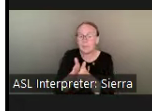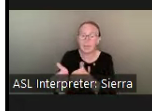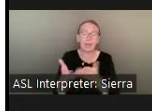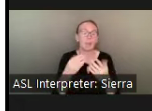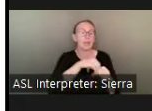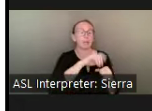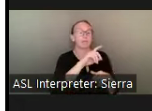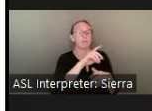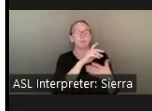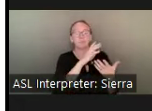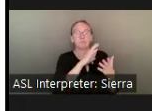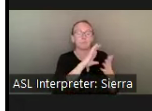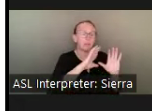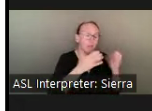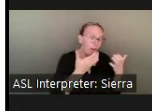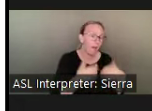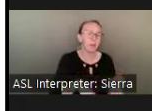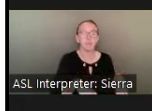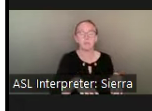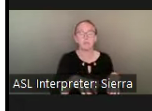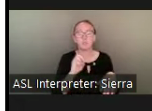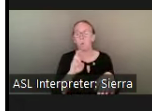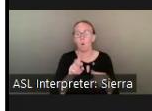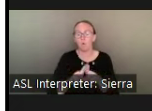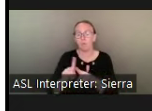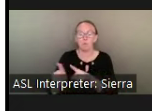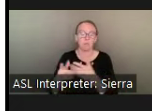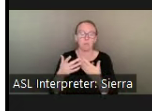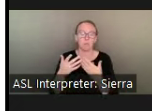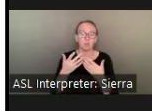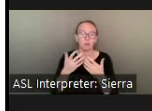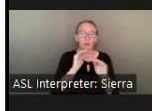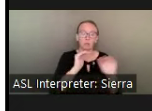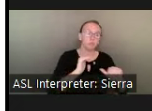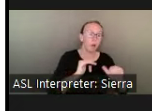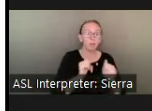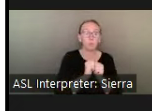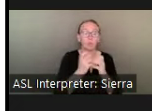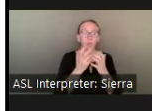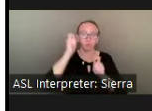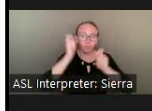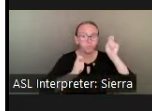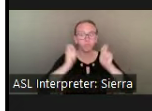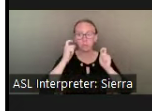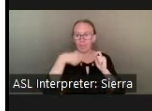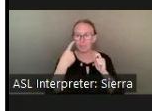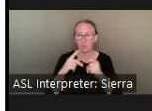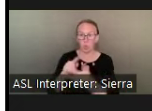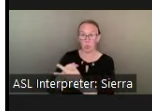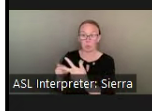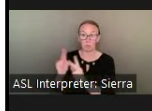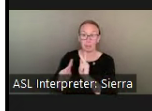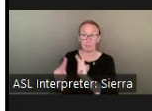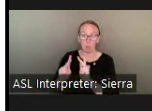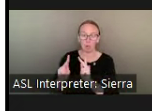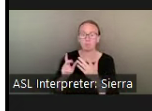maybe they're wearing something interesting, or it's like a child with a very expressive face. So these 3 don't actually meet any of that criteria. So I